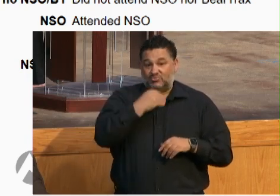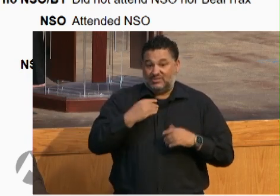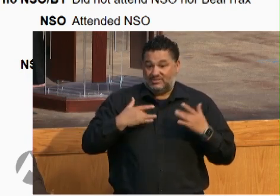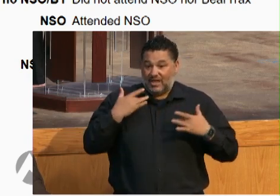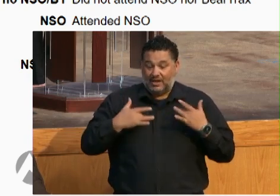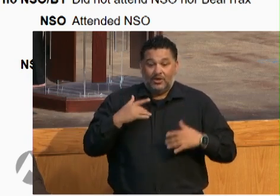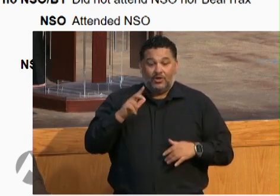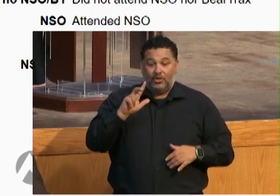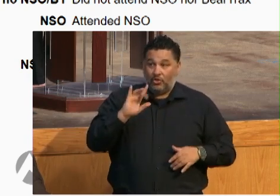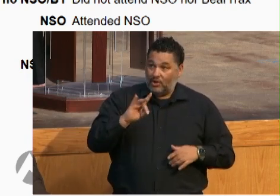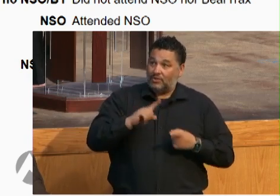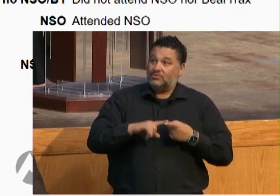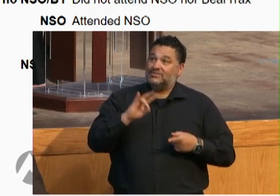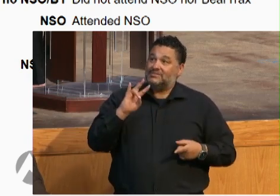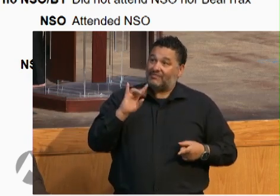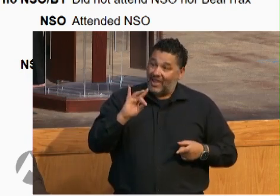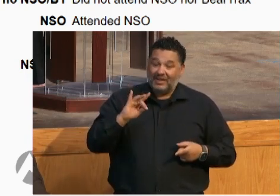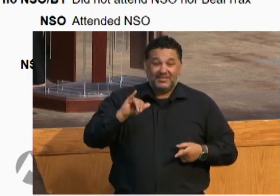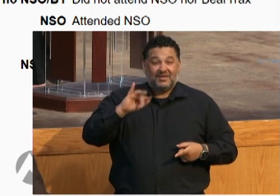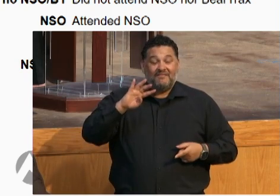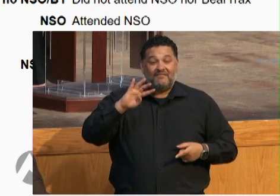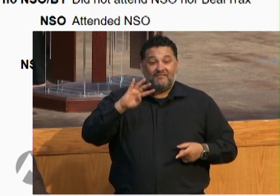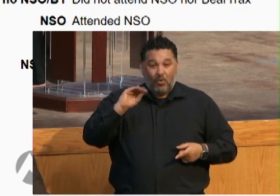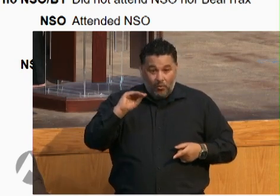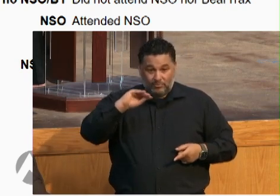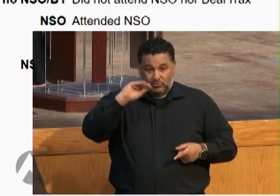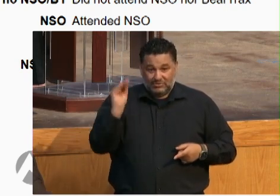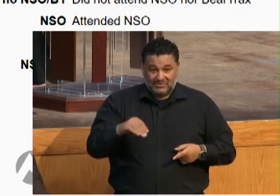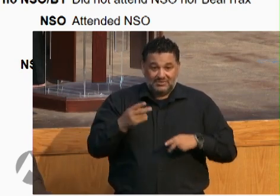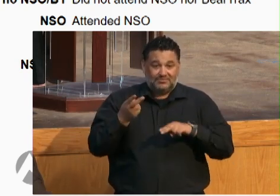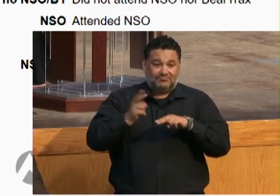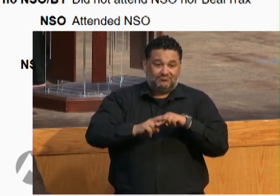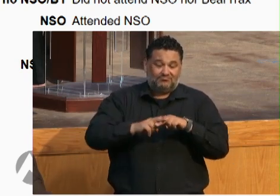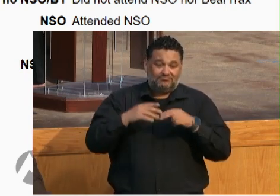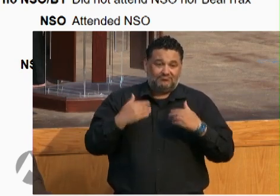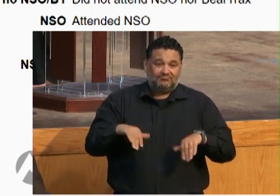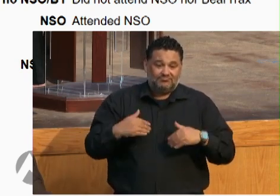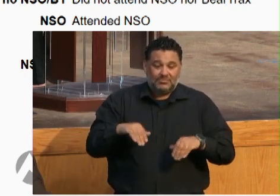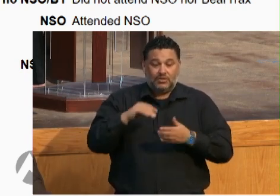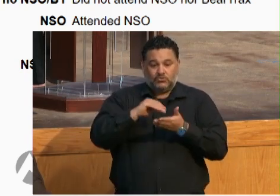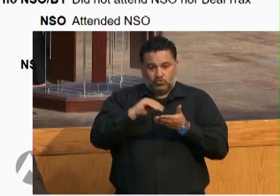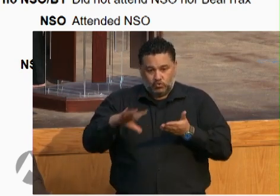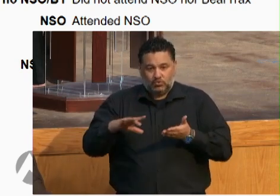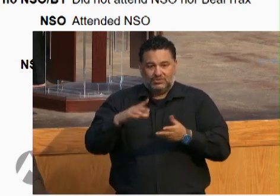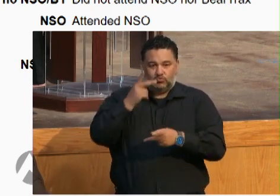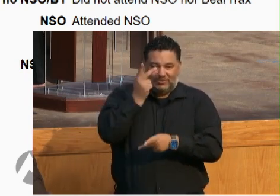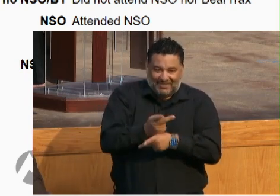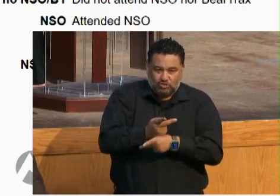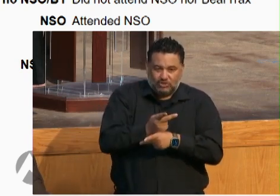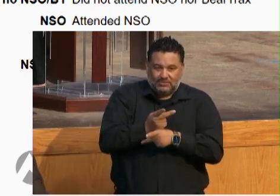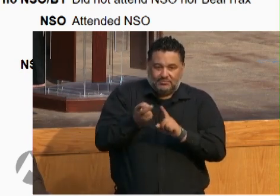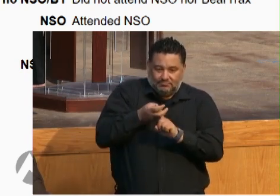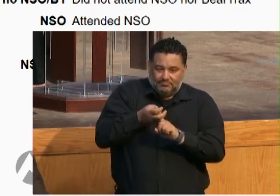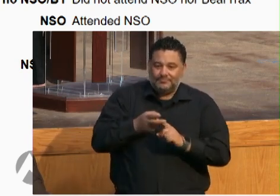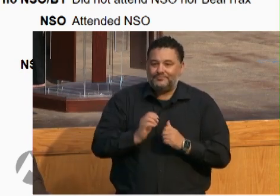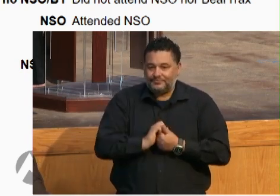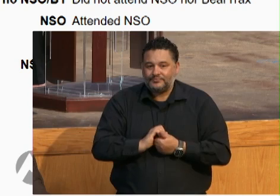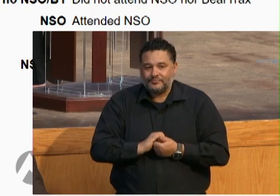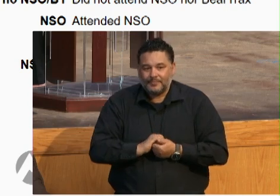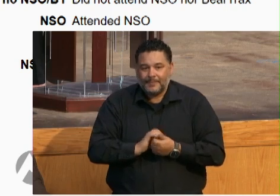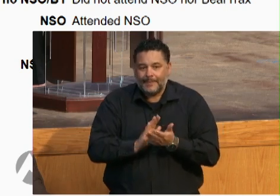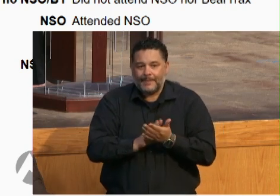to 78%, that's a 40% increase in student retention. Let's give that a round of